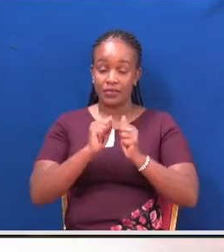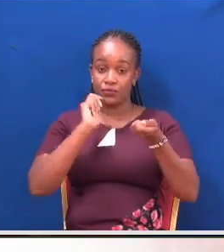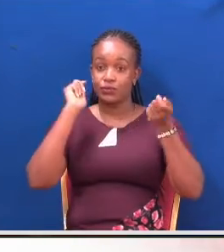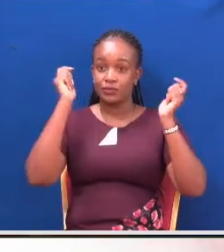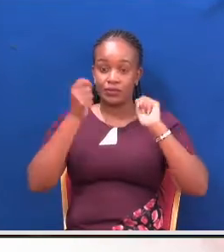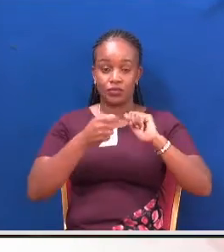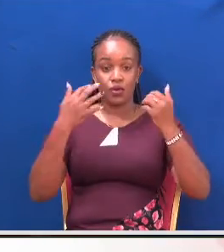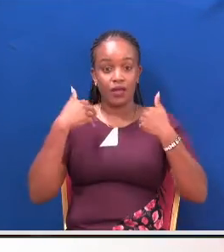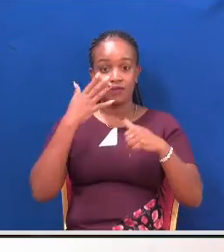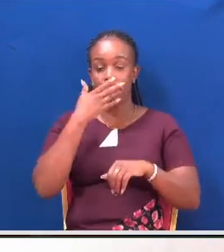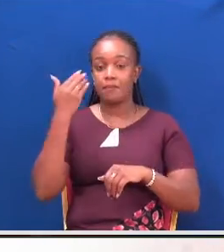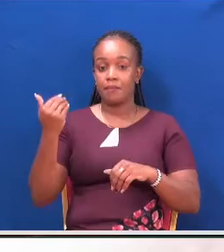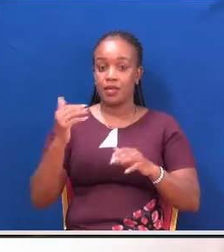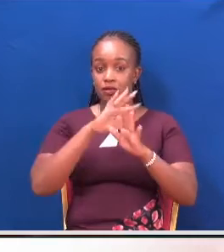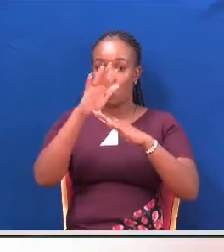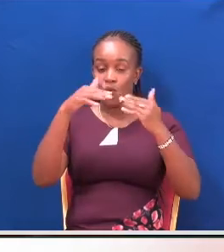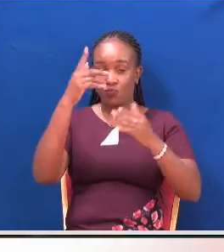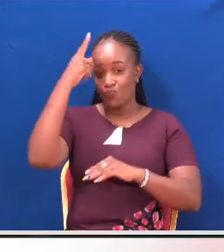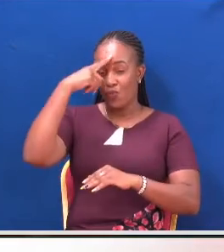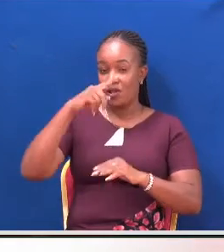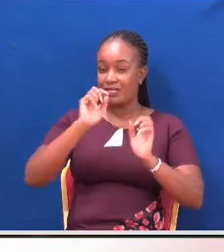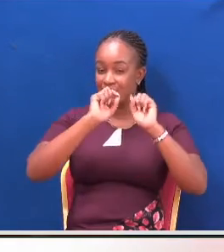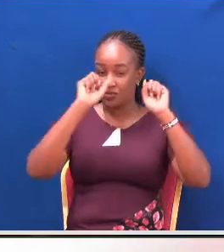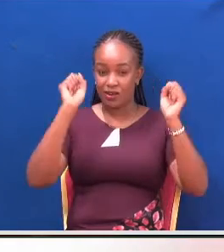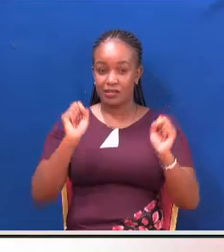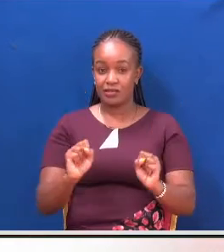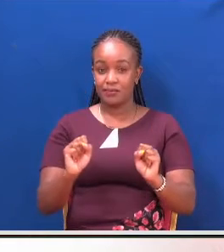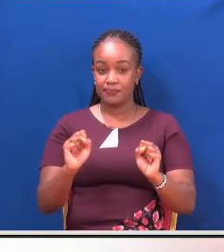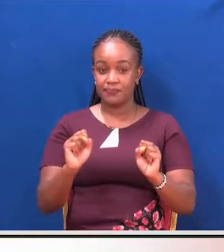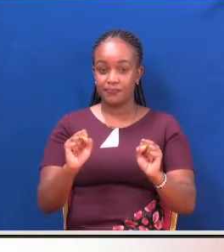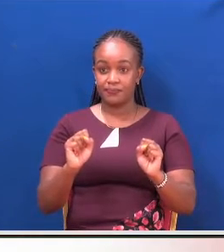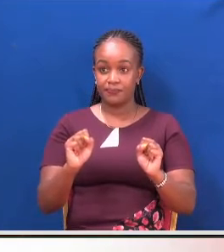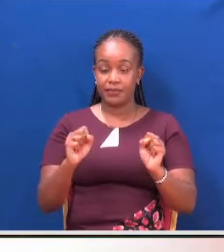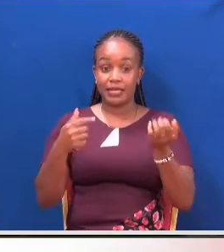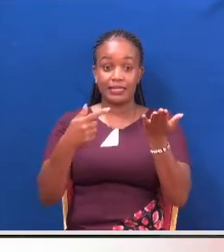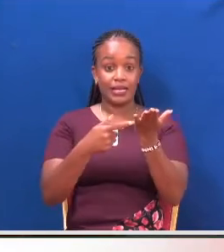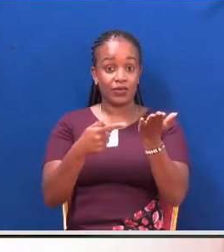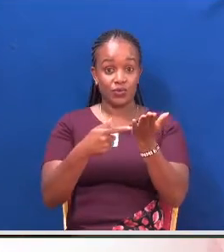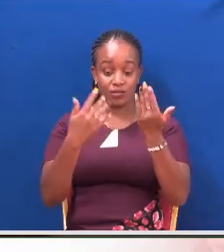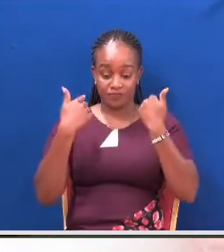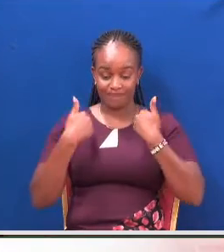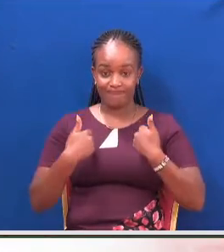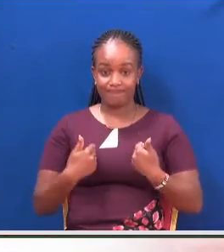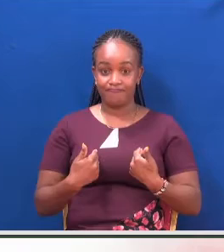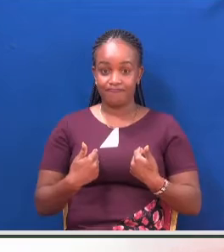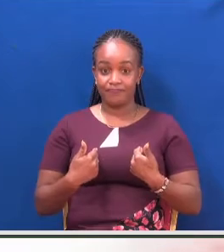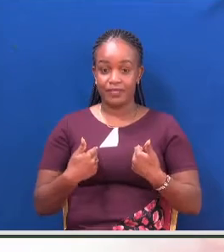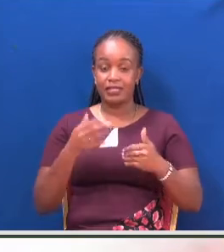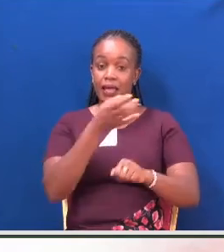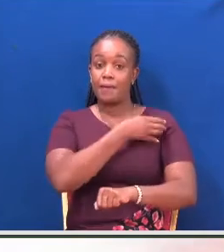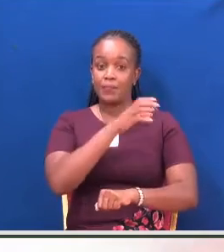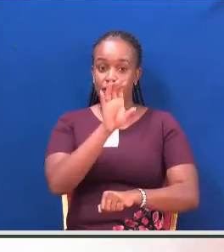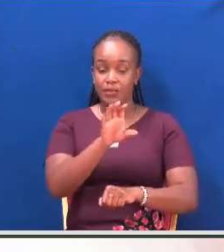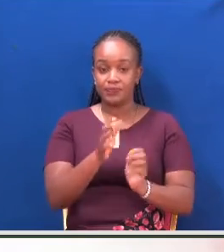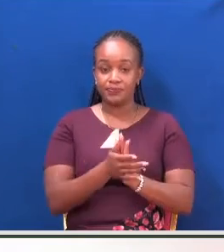you get the best overall policy structure for encouraging industrialization. Technology to me is empowerment.